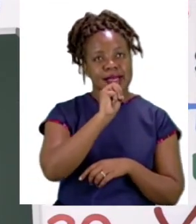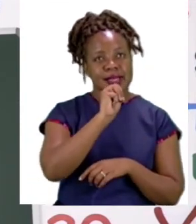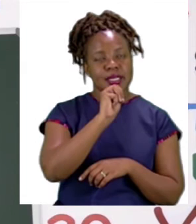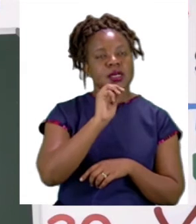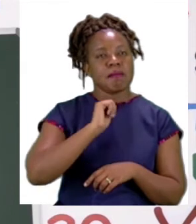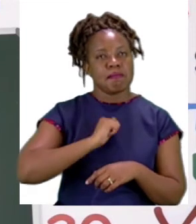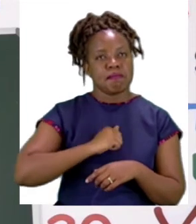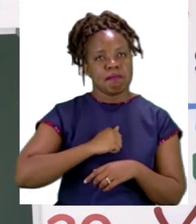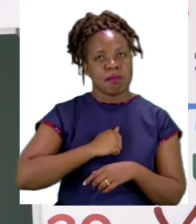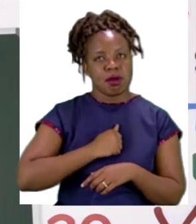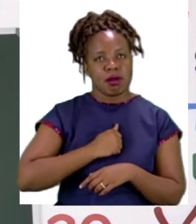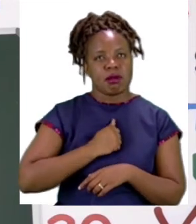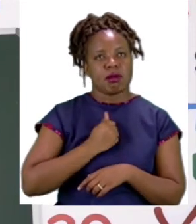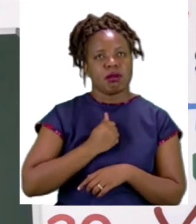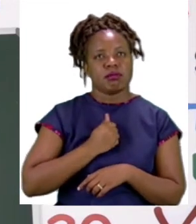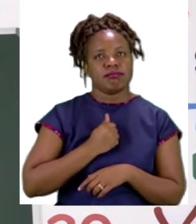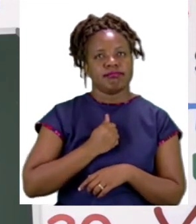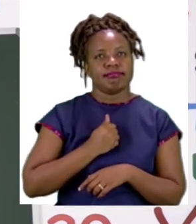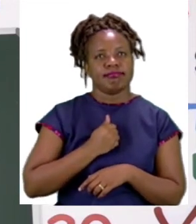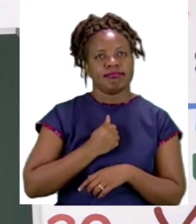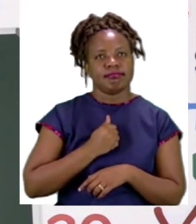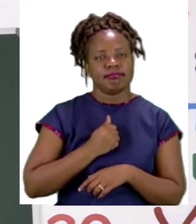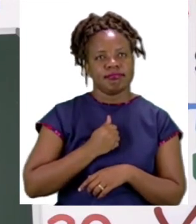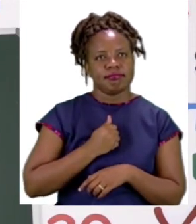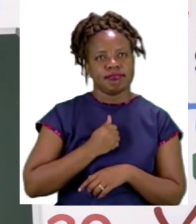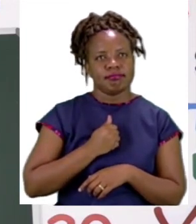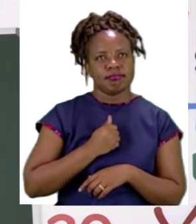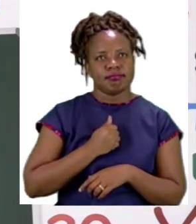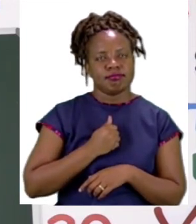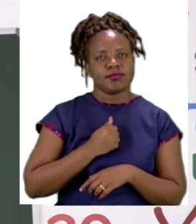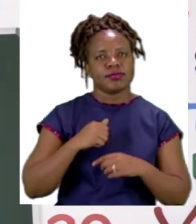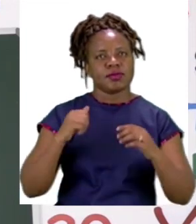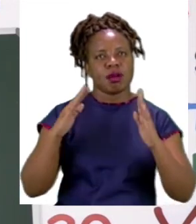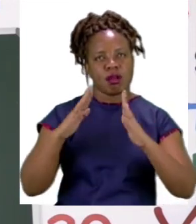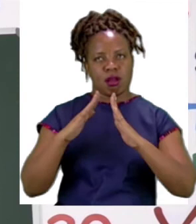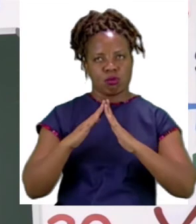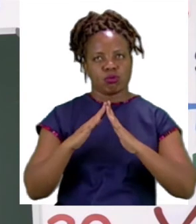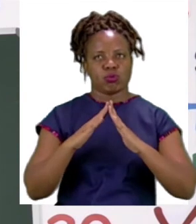my. And then we continue, my house.